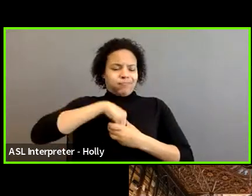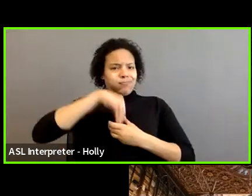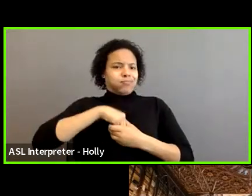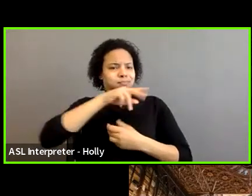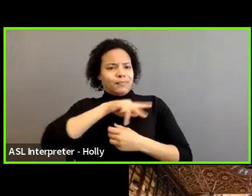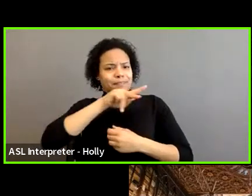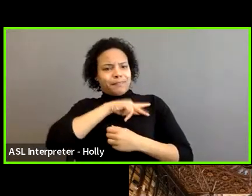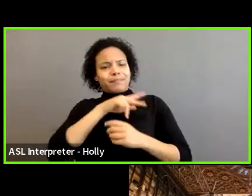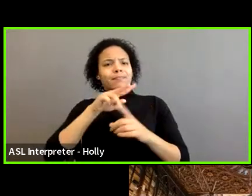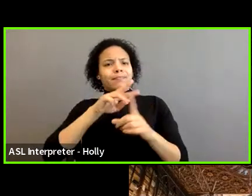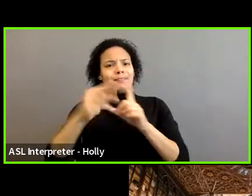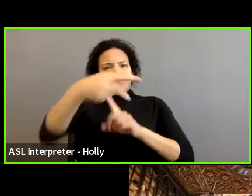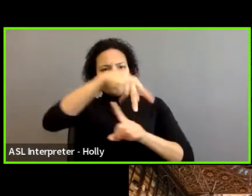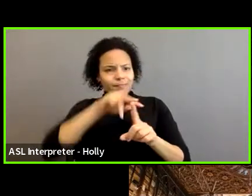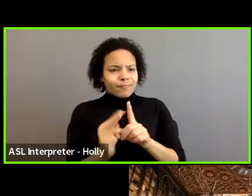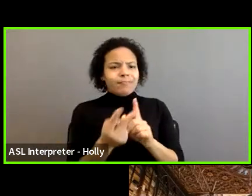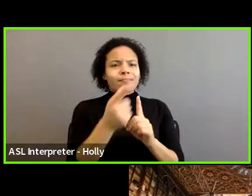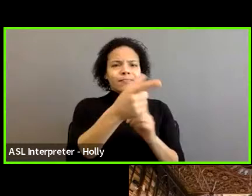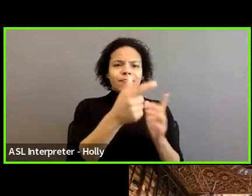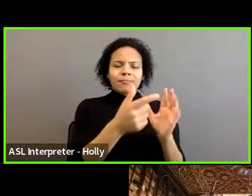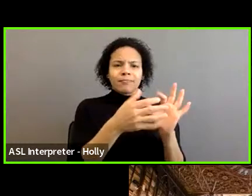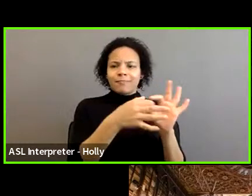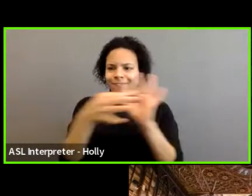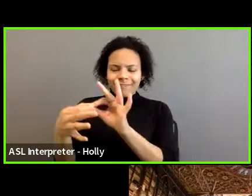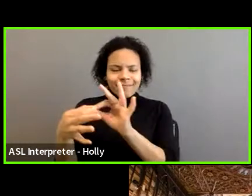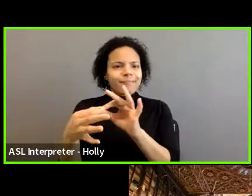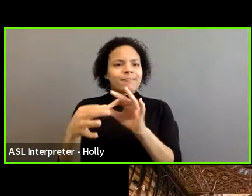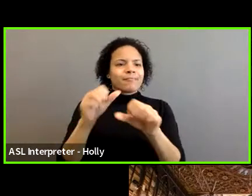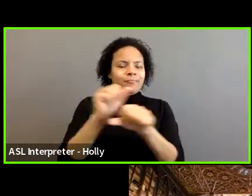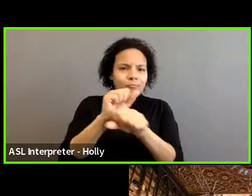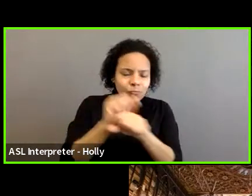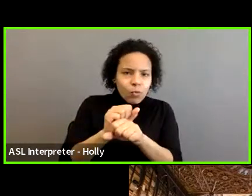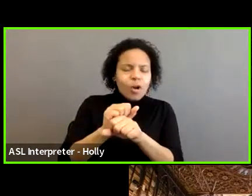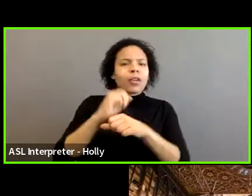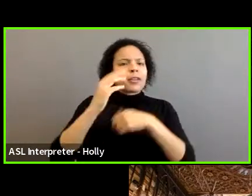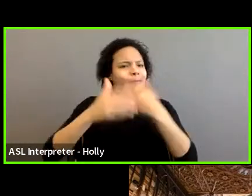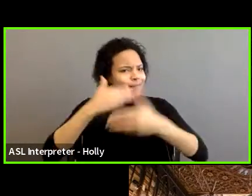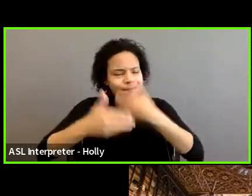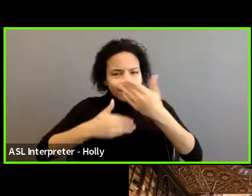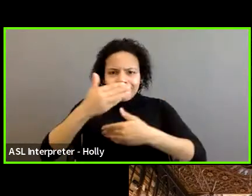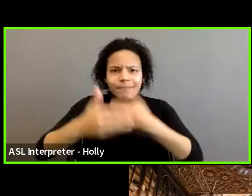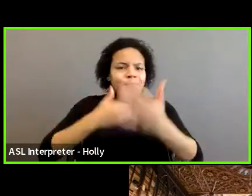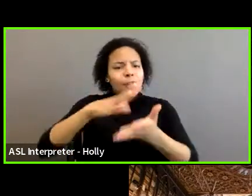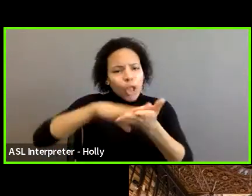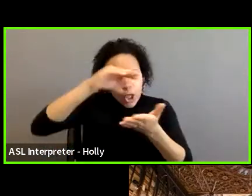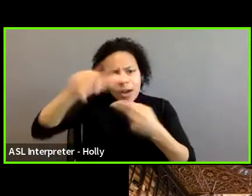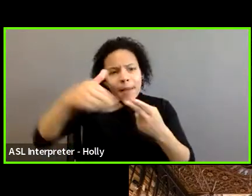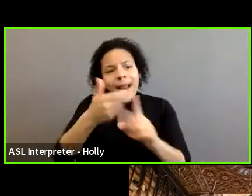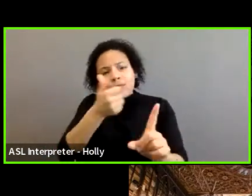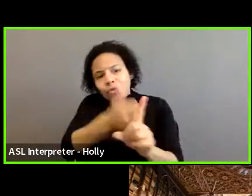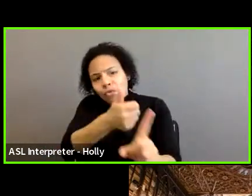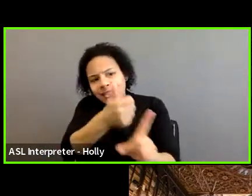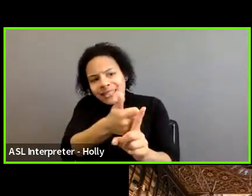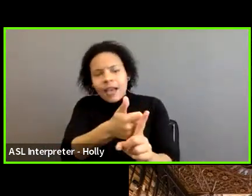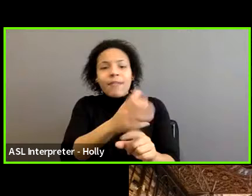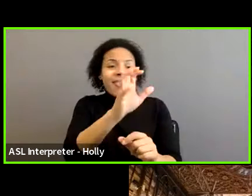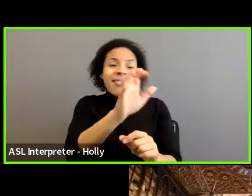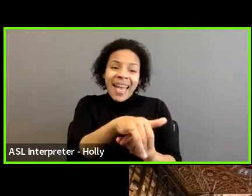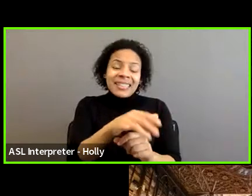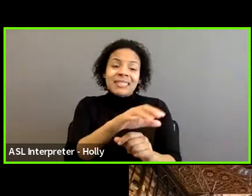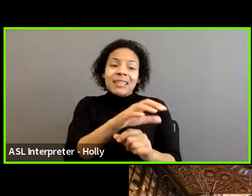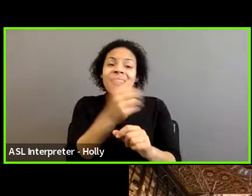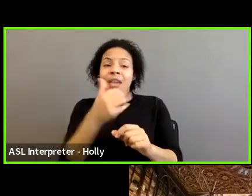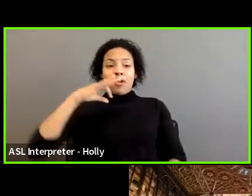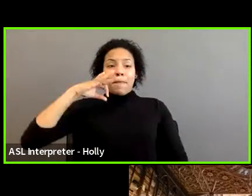and minoritized people, we got work to do. We got work to do to learn about ourselves. And that's also part of the benefit of Black student unions or Black